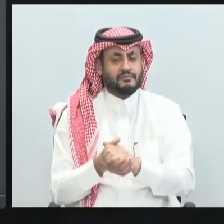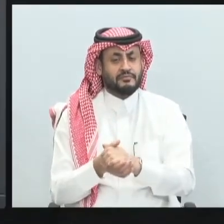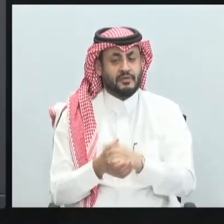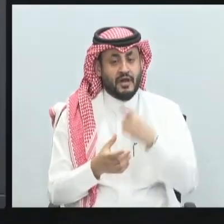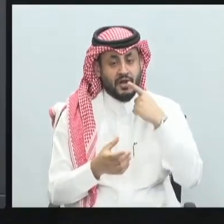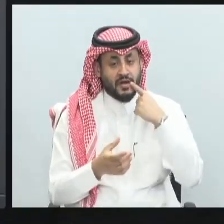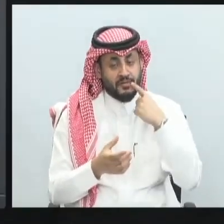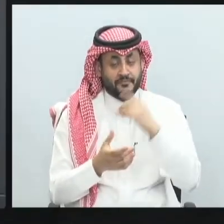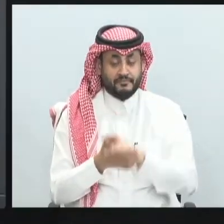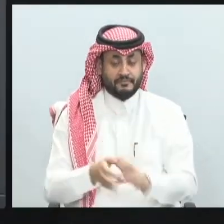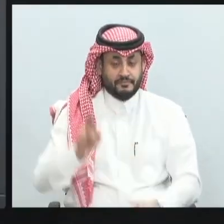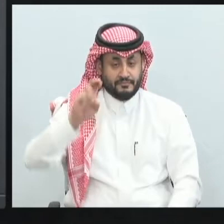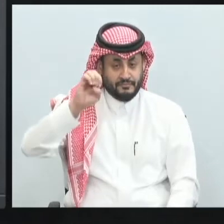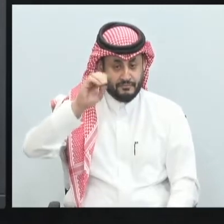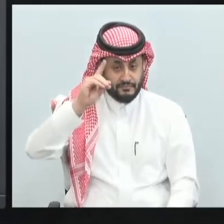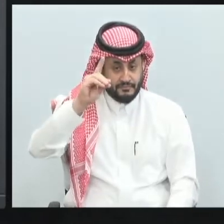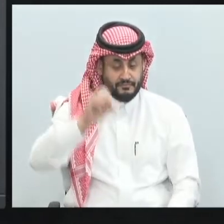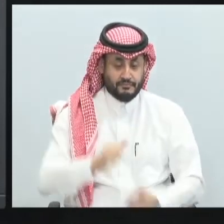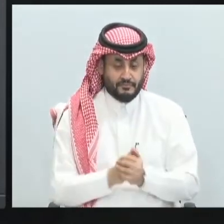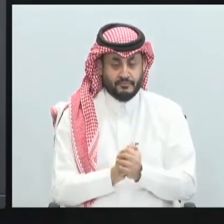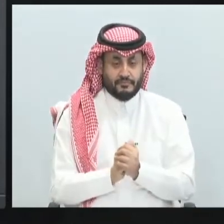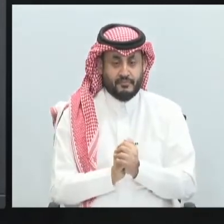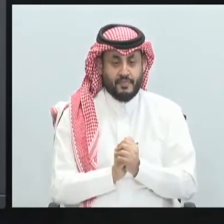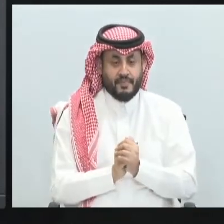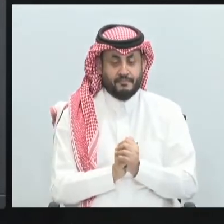flower? This is red. Excellent. So we have